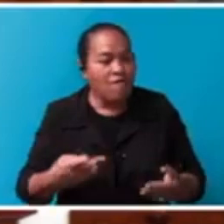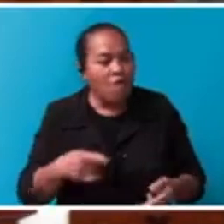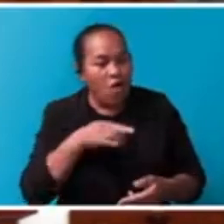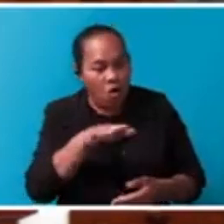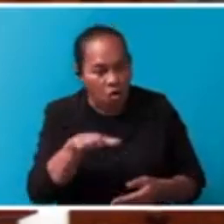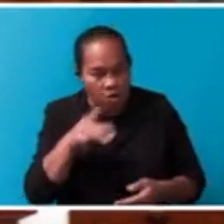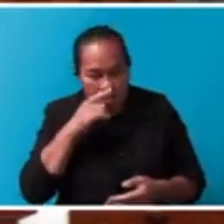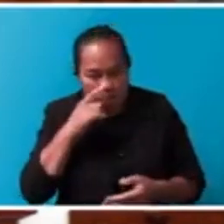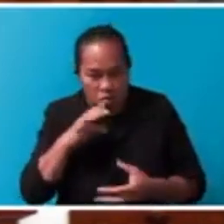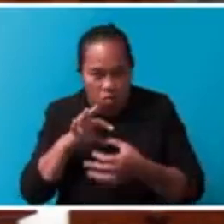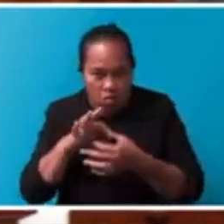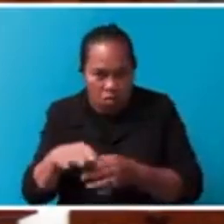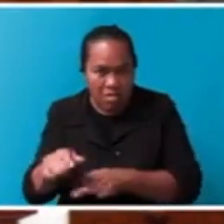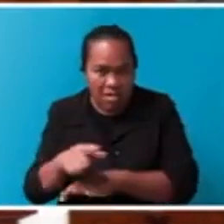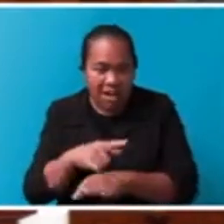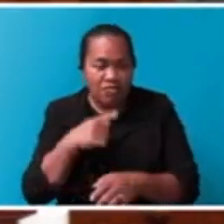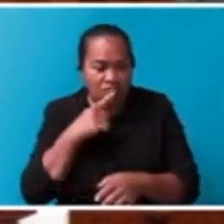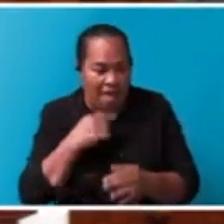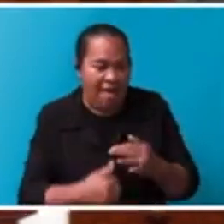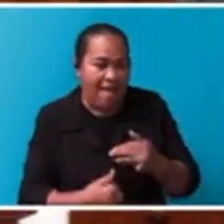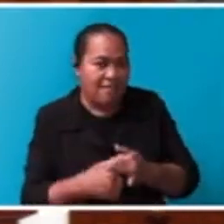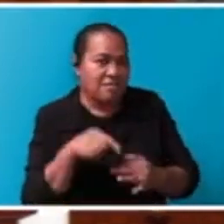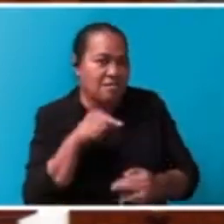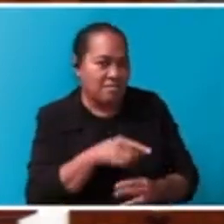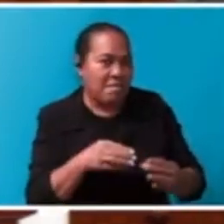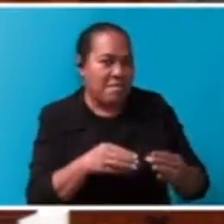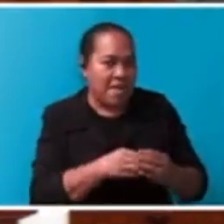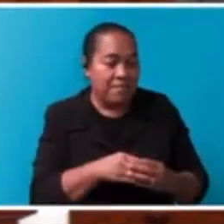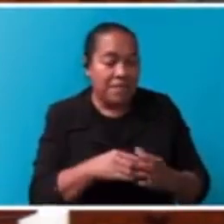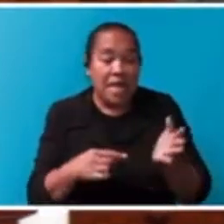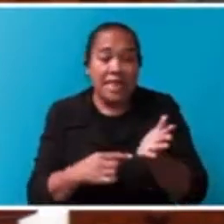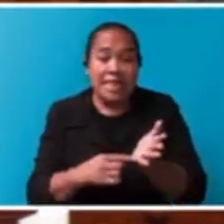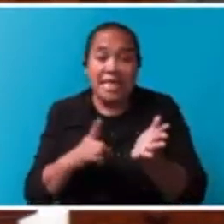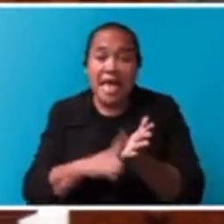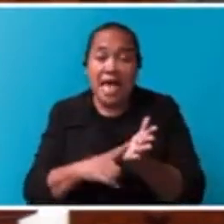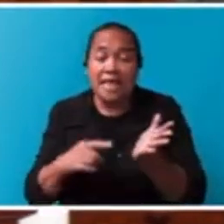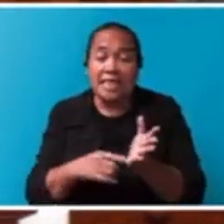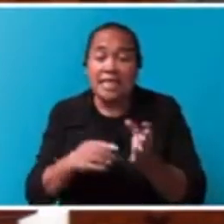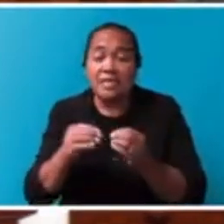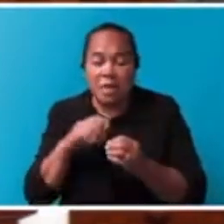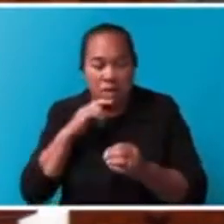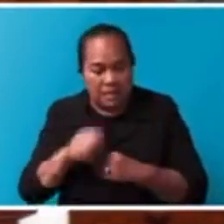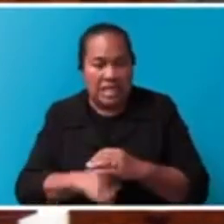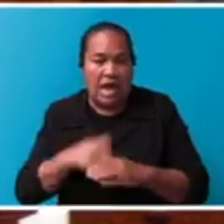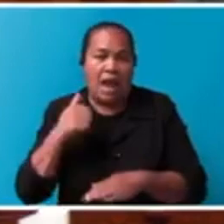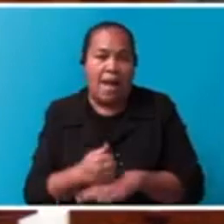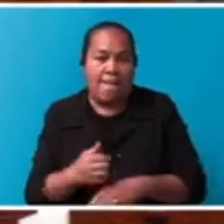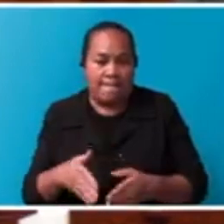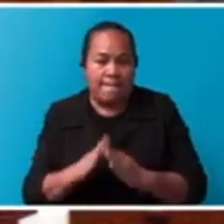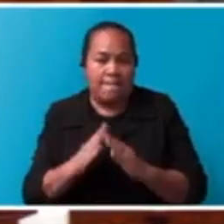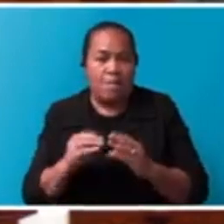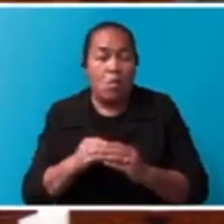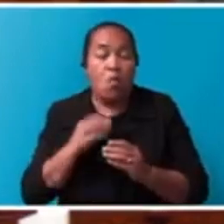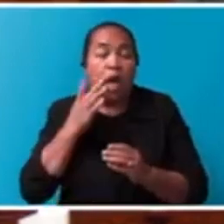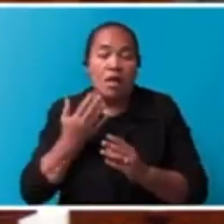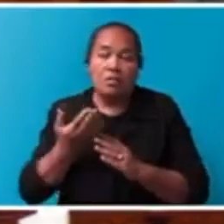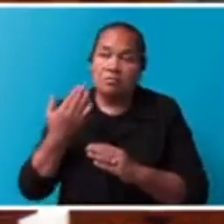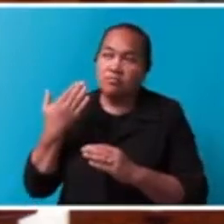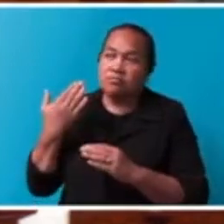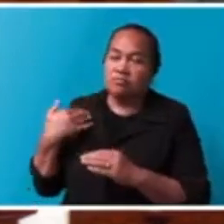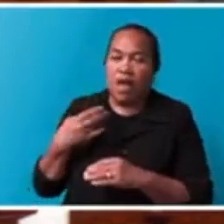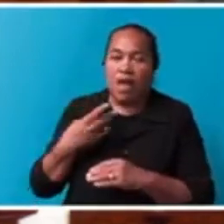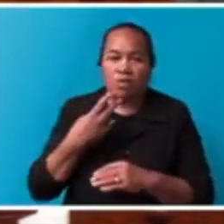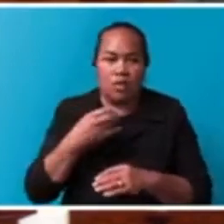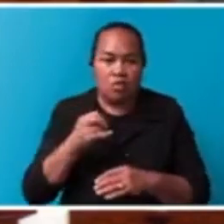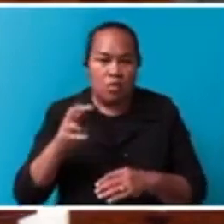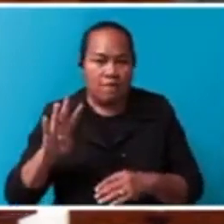development. The TLTB sets up the iTaukei Development Fund in 2024